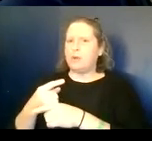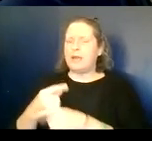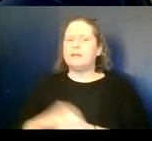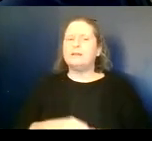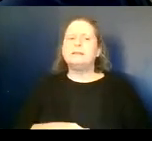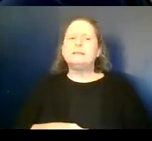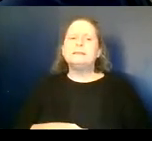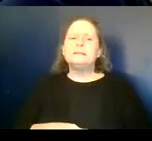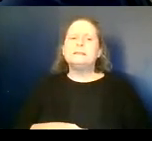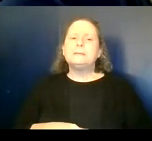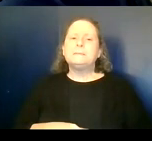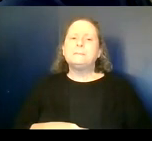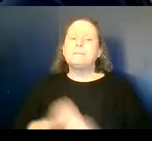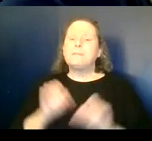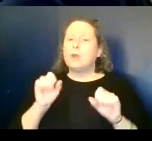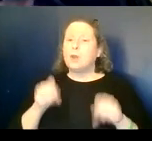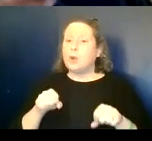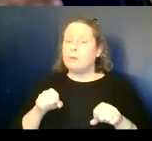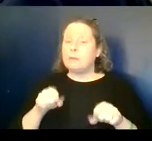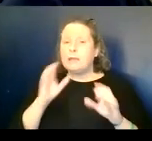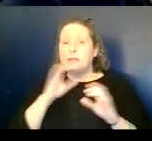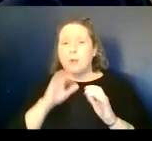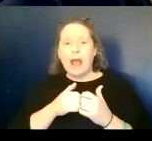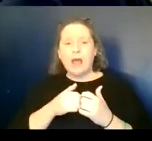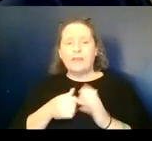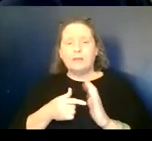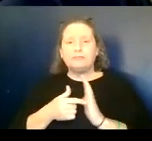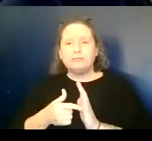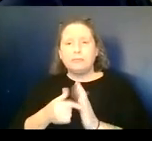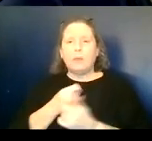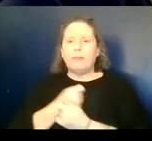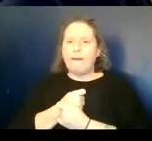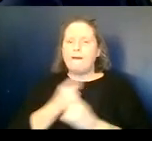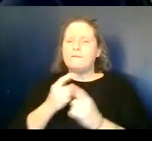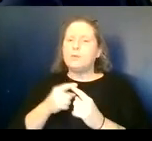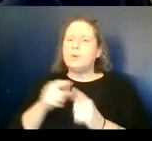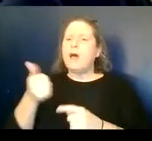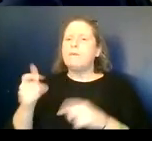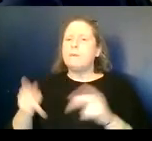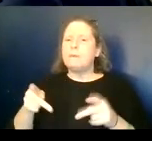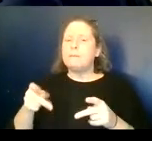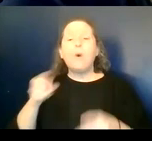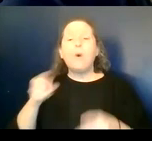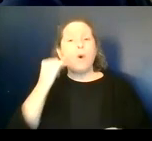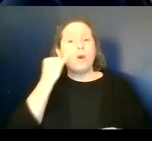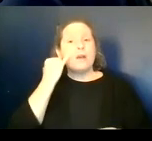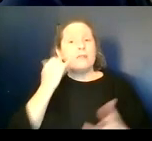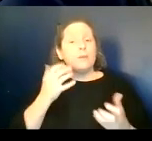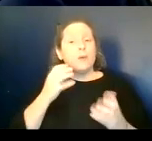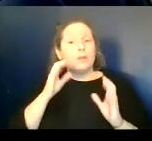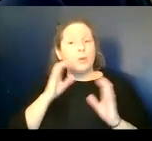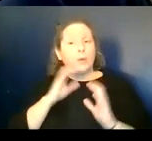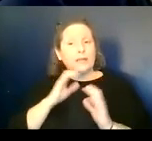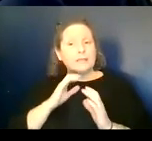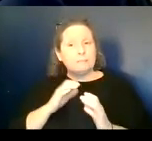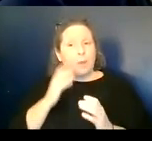whether exploring how they express love to people, or if they want to explore